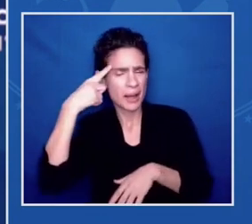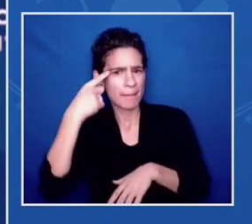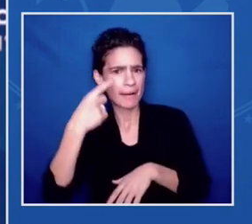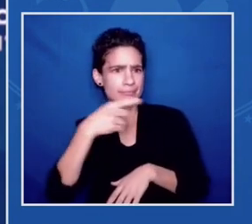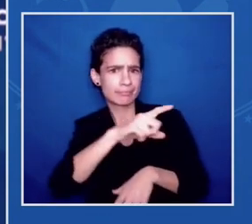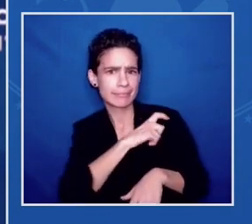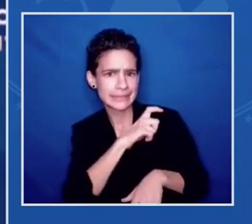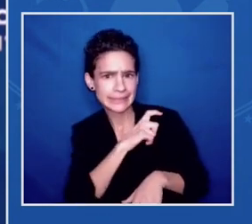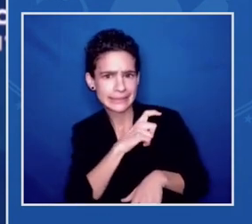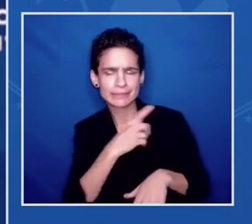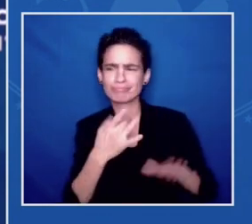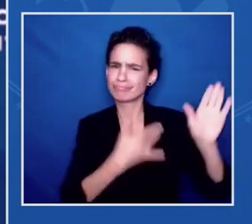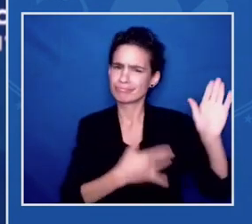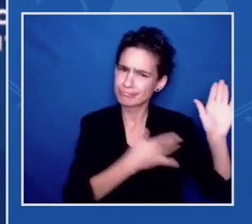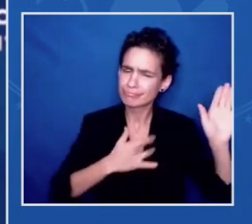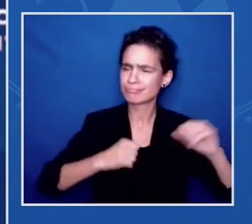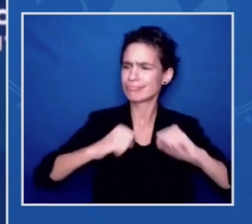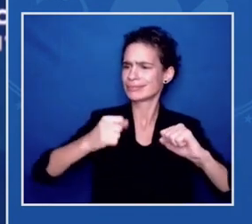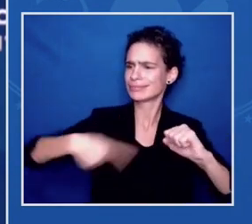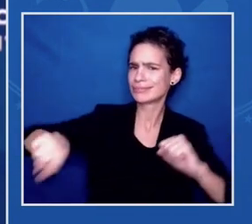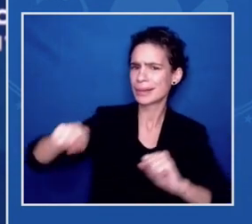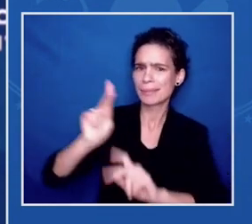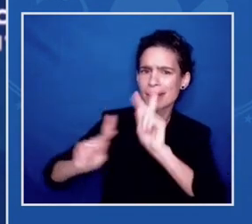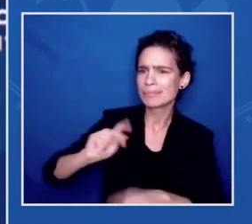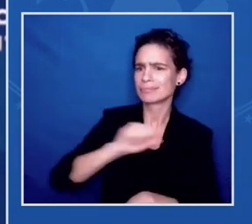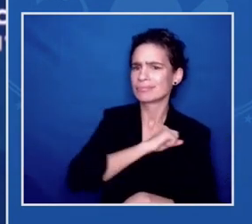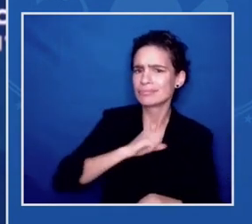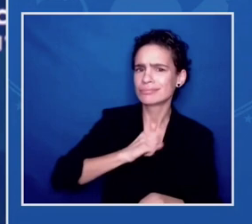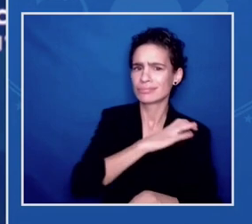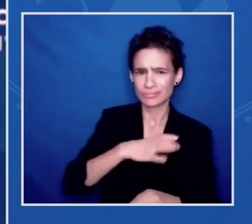Hill police sworn to protect them,